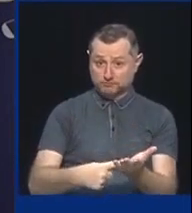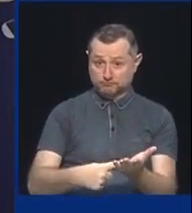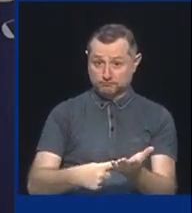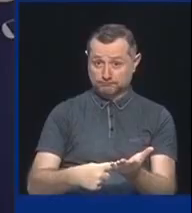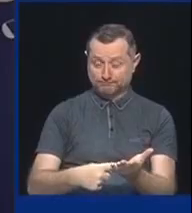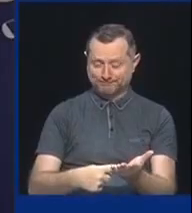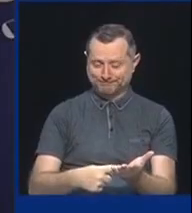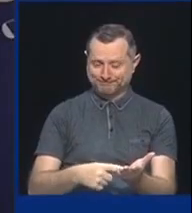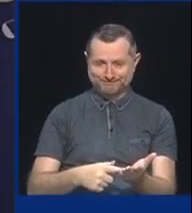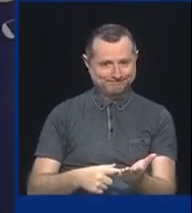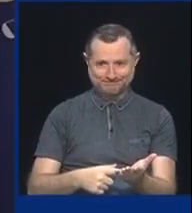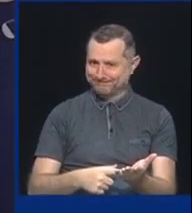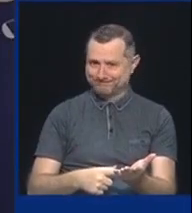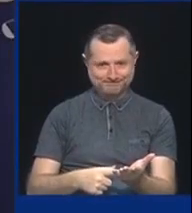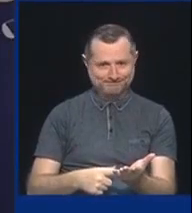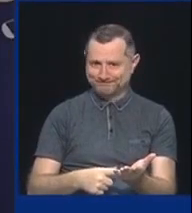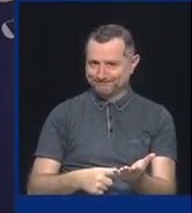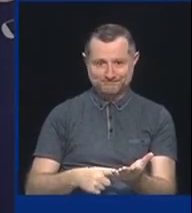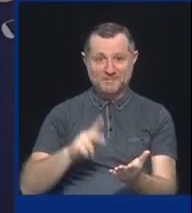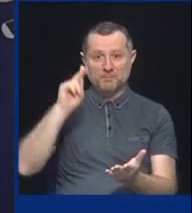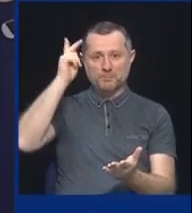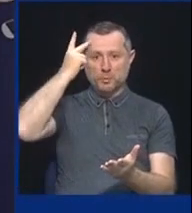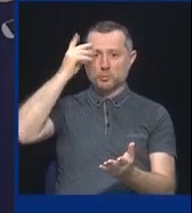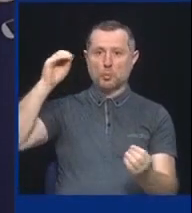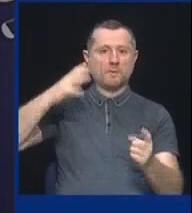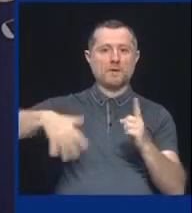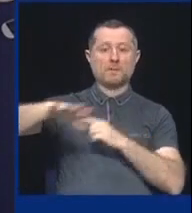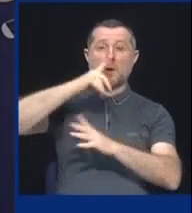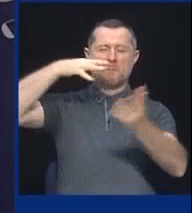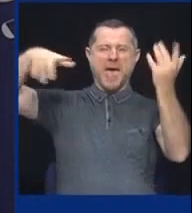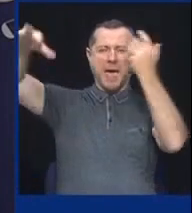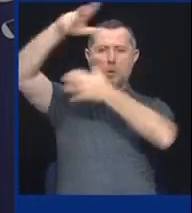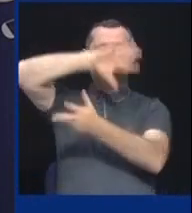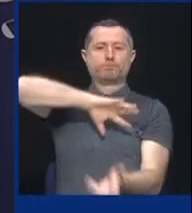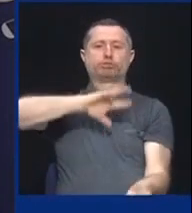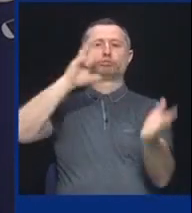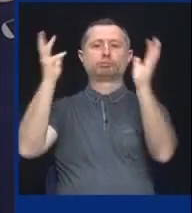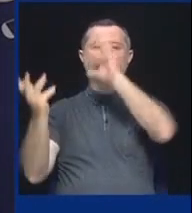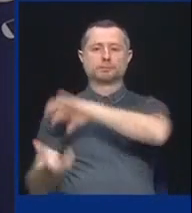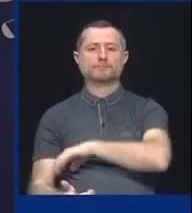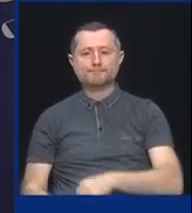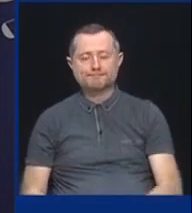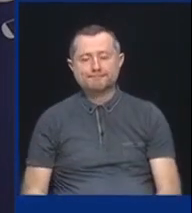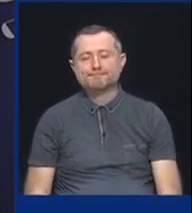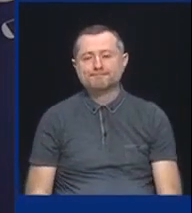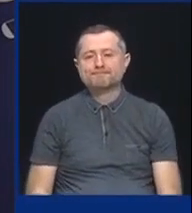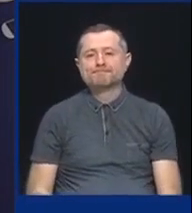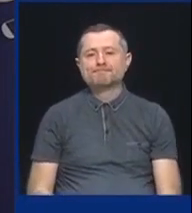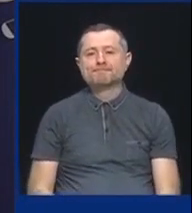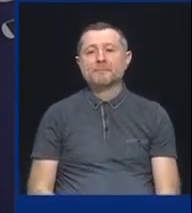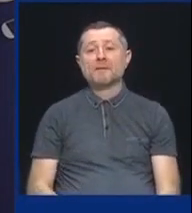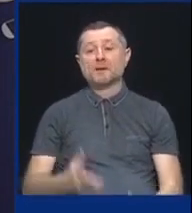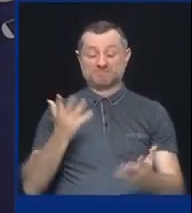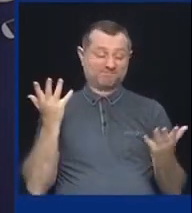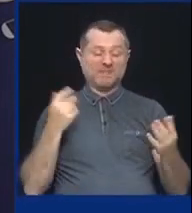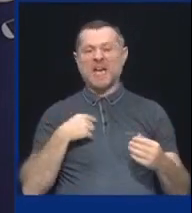that now. And it is unfortunate. Now, you know